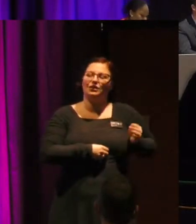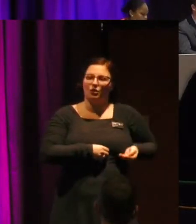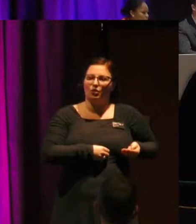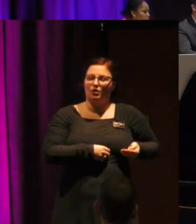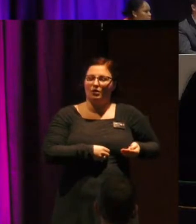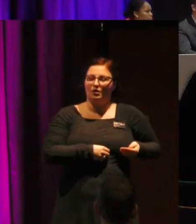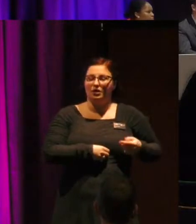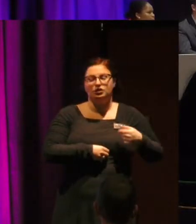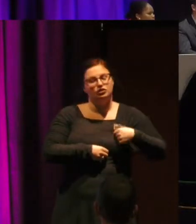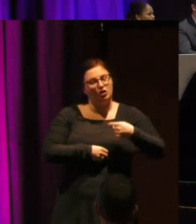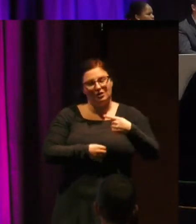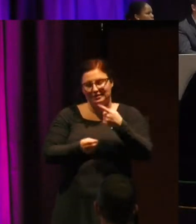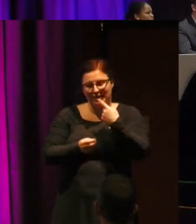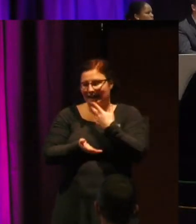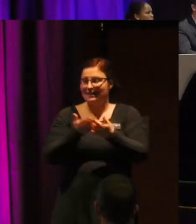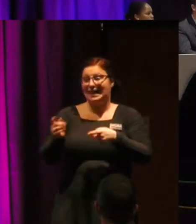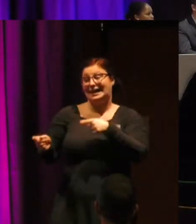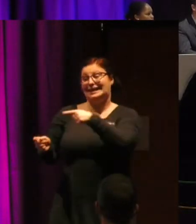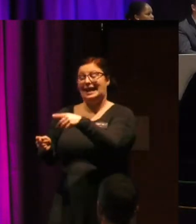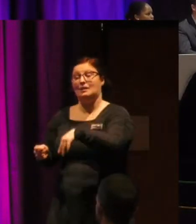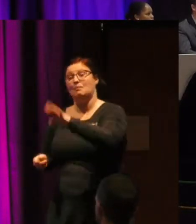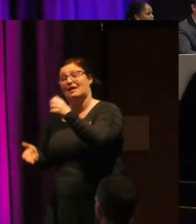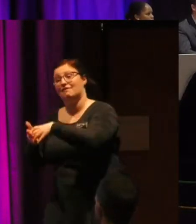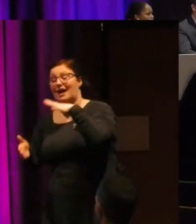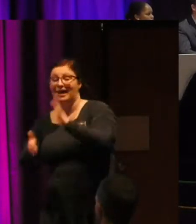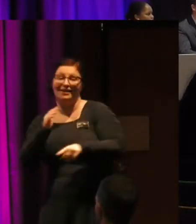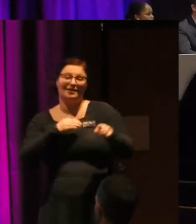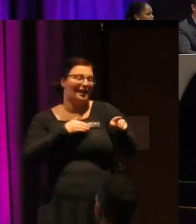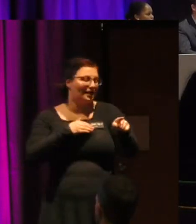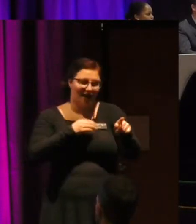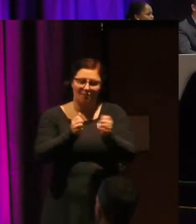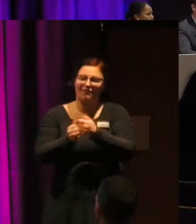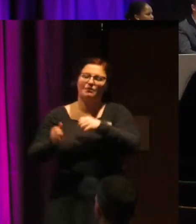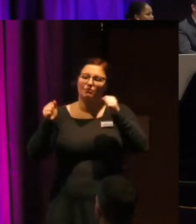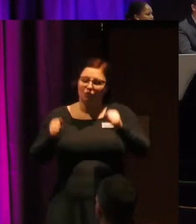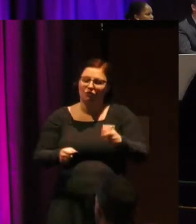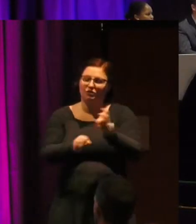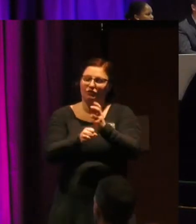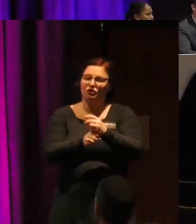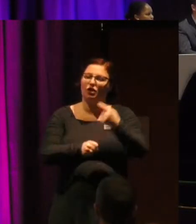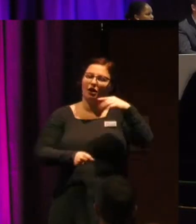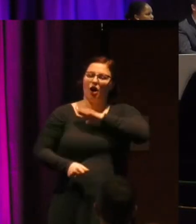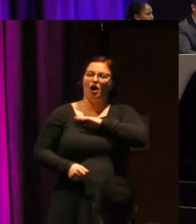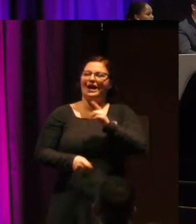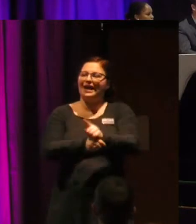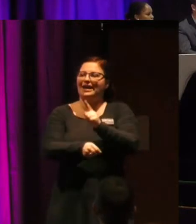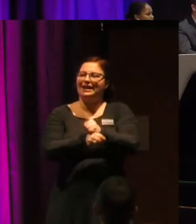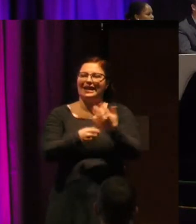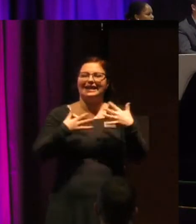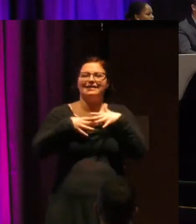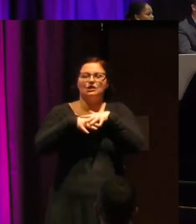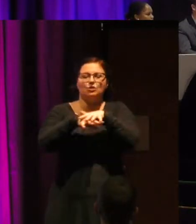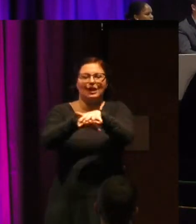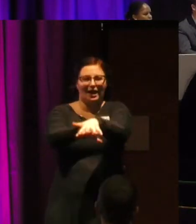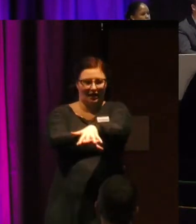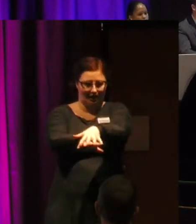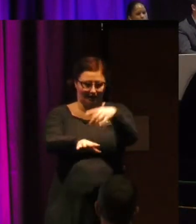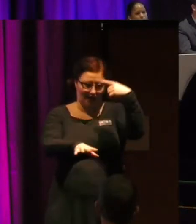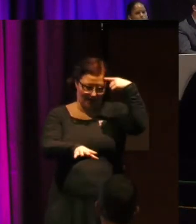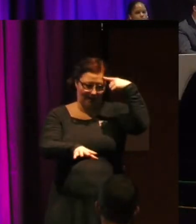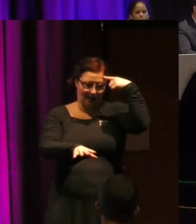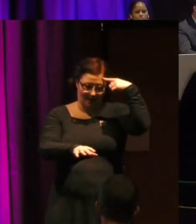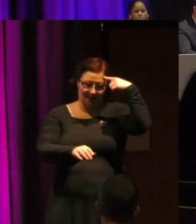Not to say that any one is more important than the other, but we need to start looking at things from an intersectional perspective. I want to now switch over